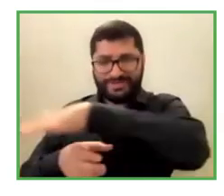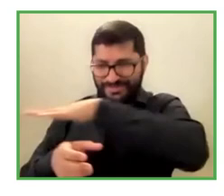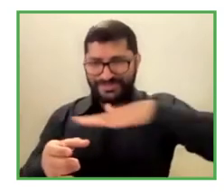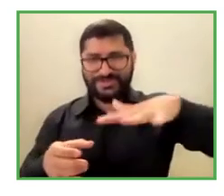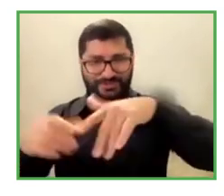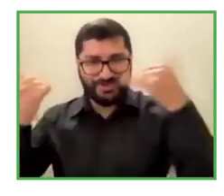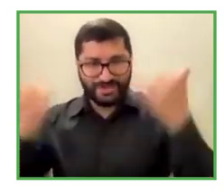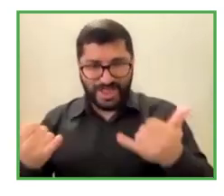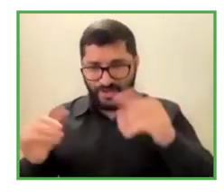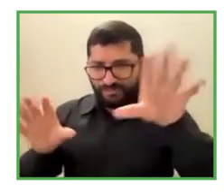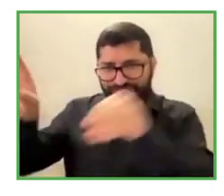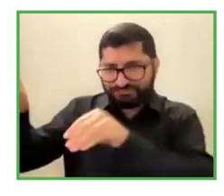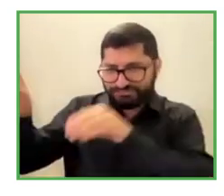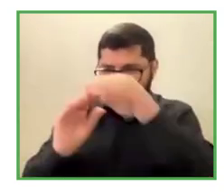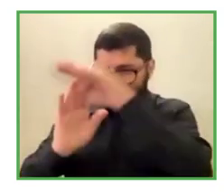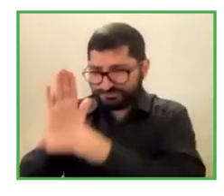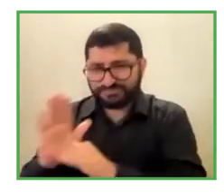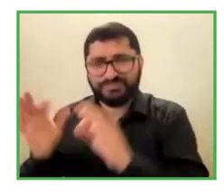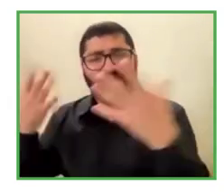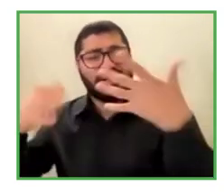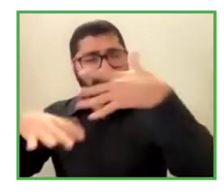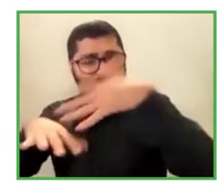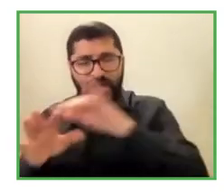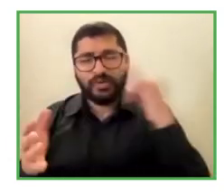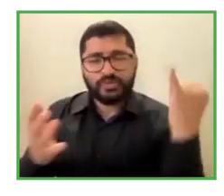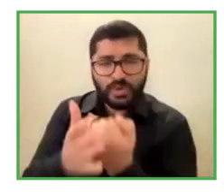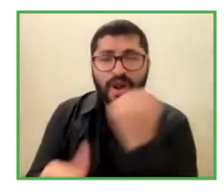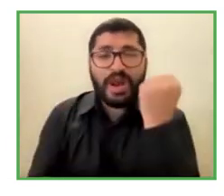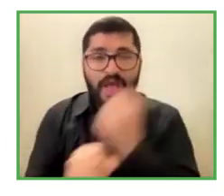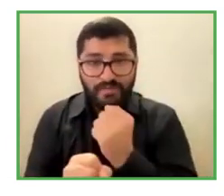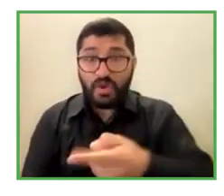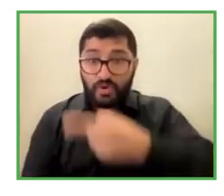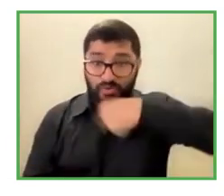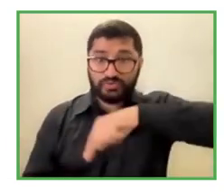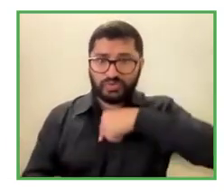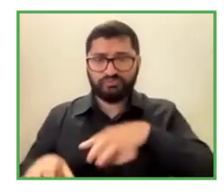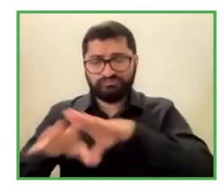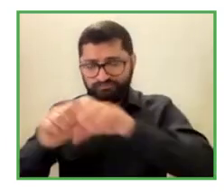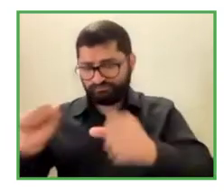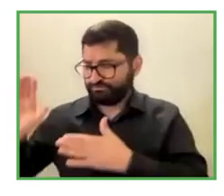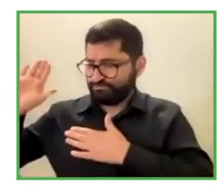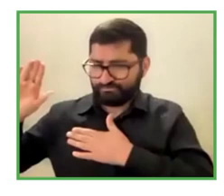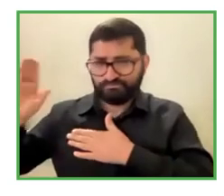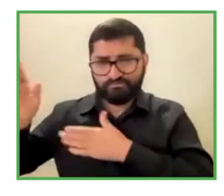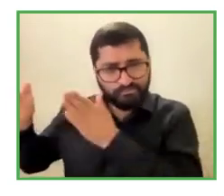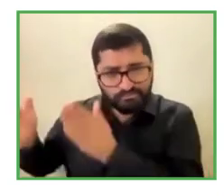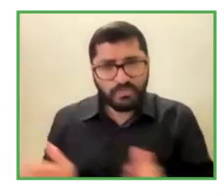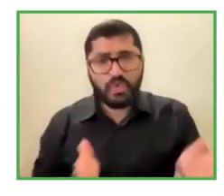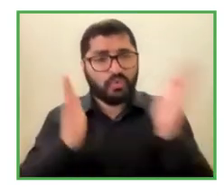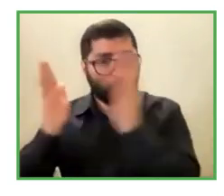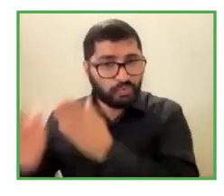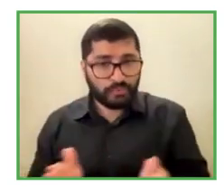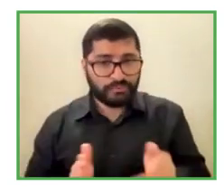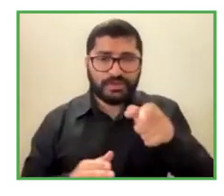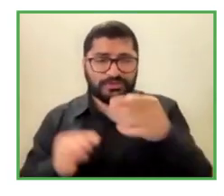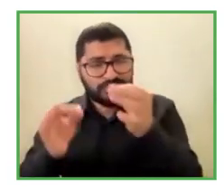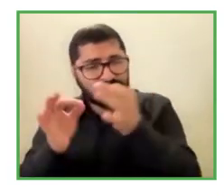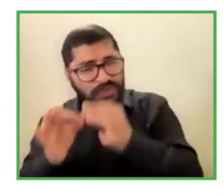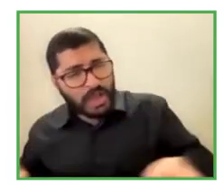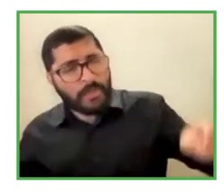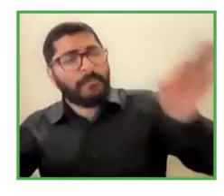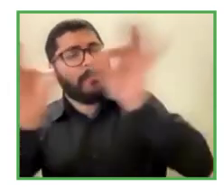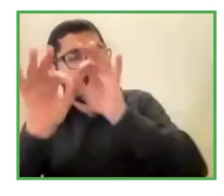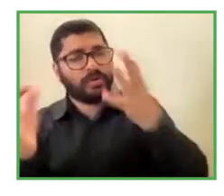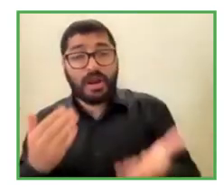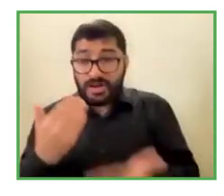initiatives of innovation add value. And as the counterpart of this process, it's important to facilitate the delivery of that